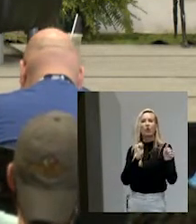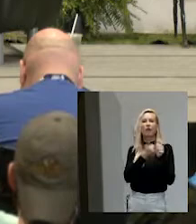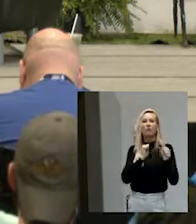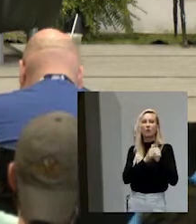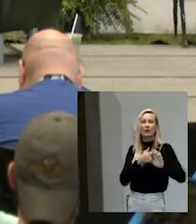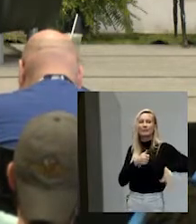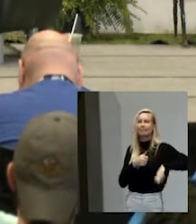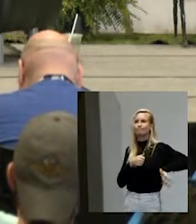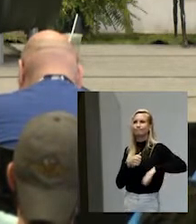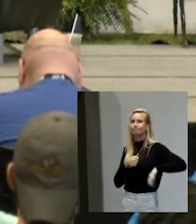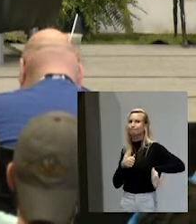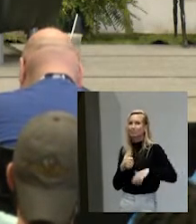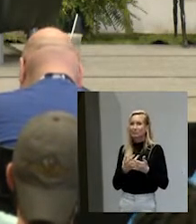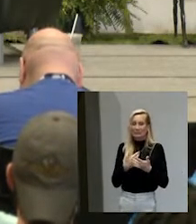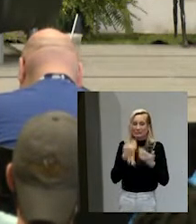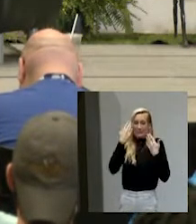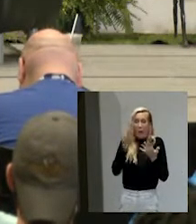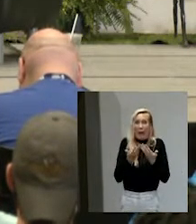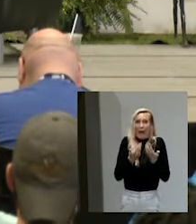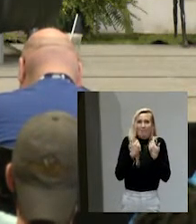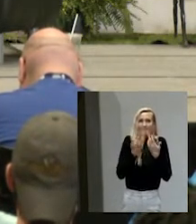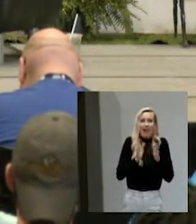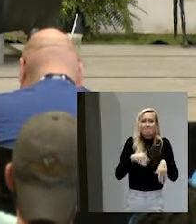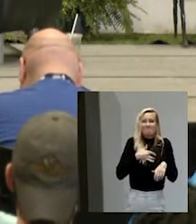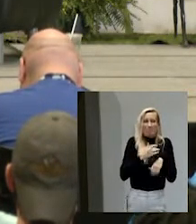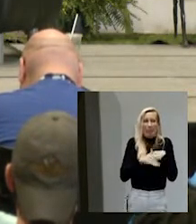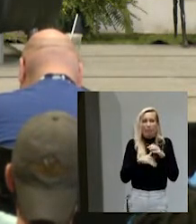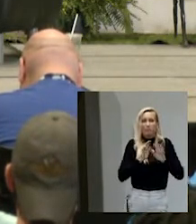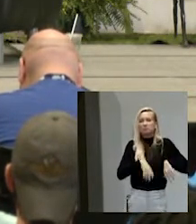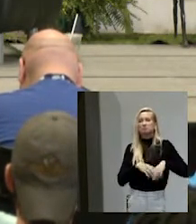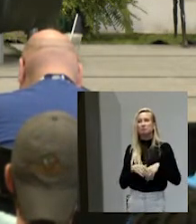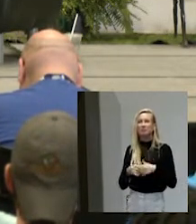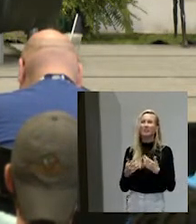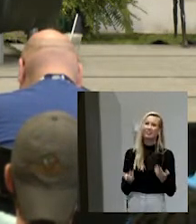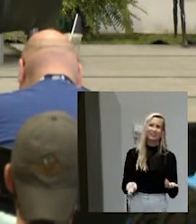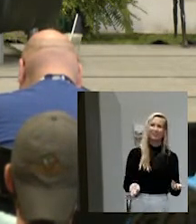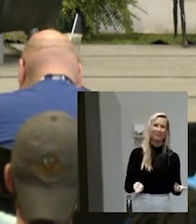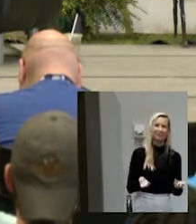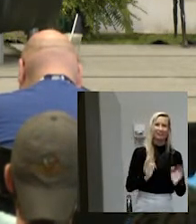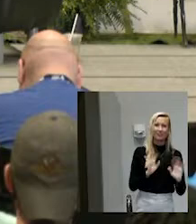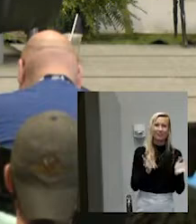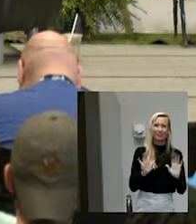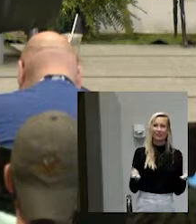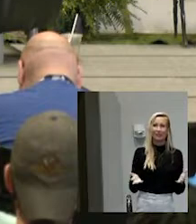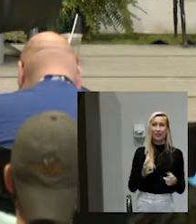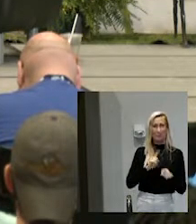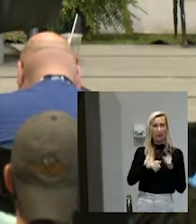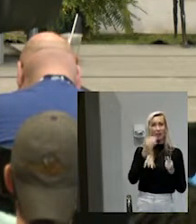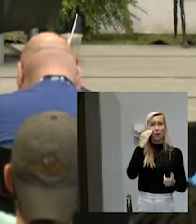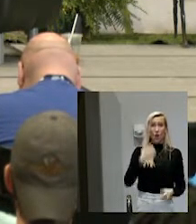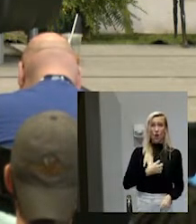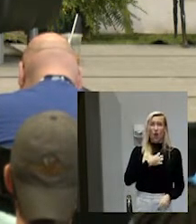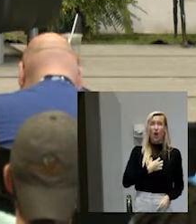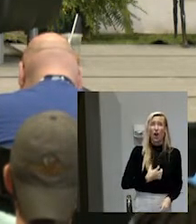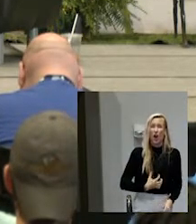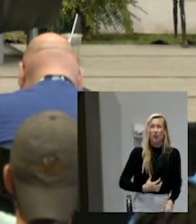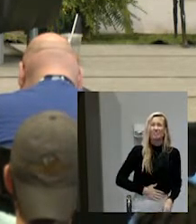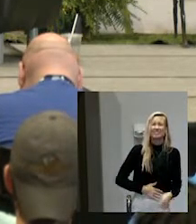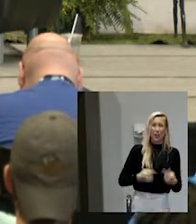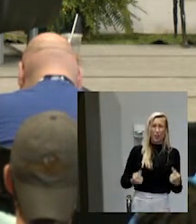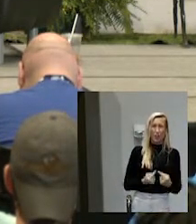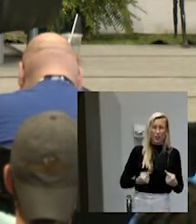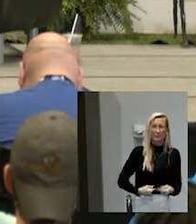used to it and you don't have the tools to deal with it. But uncomfort is no different than anything else. I mean, we're hungry all the time and you deal with it. Like, being comfortable with uncomfortable,